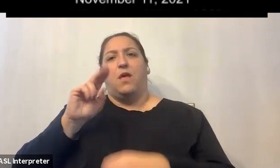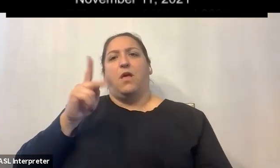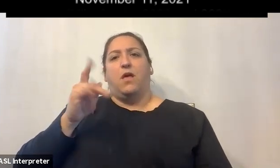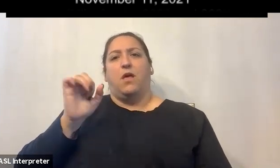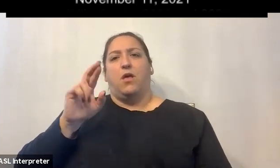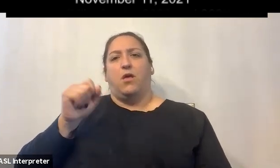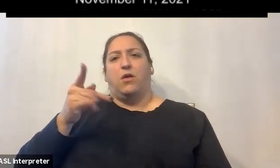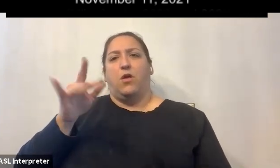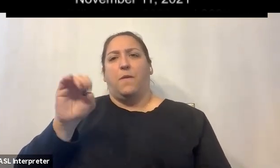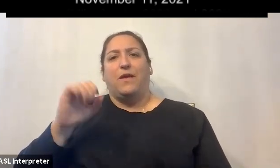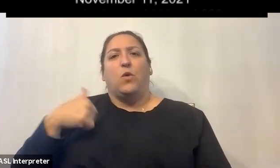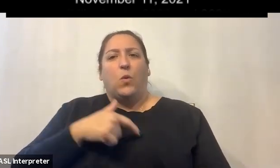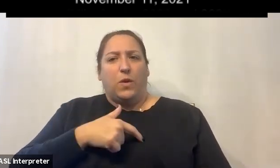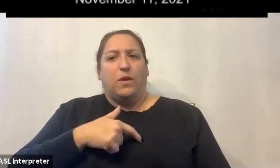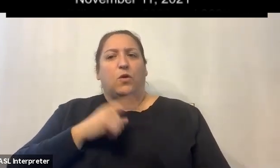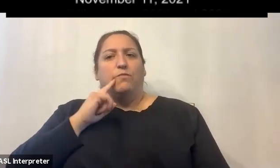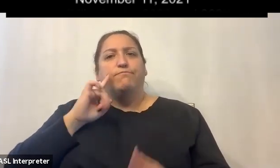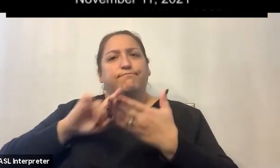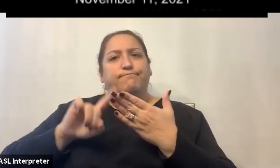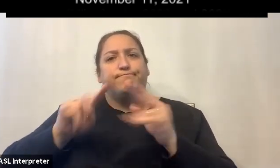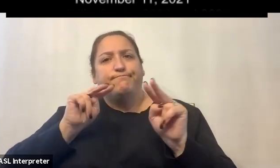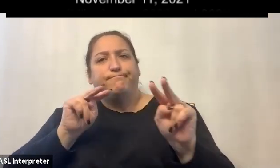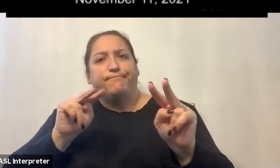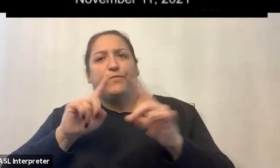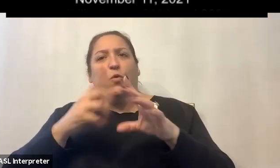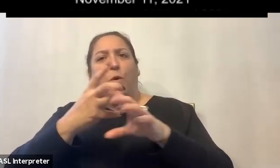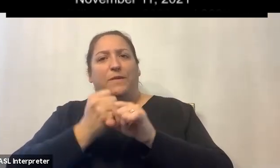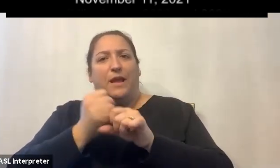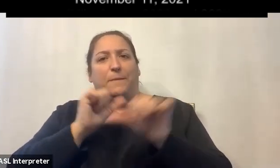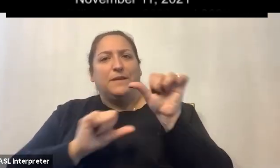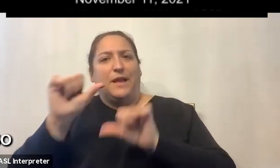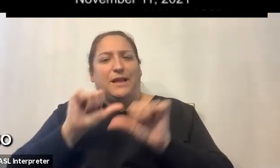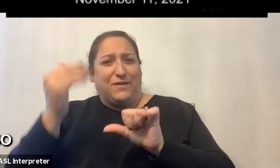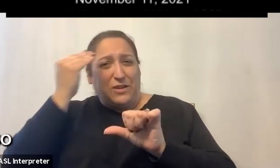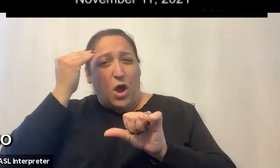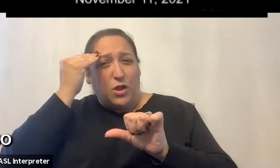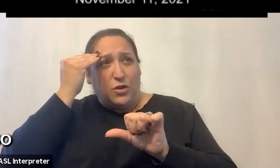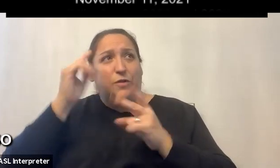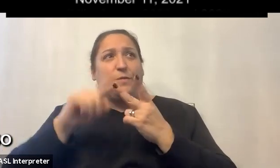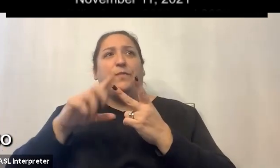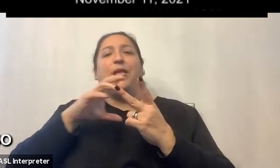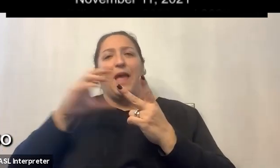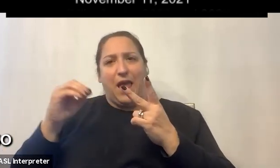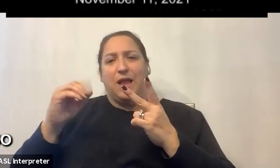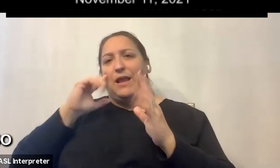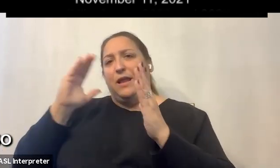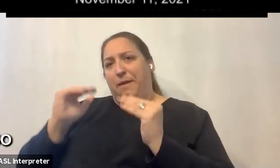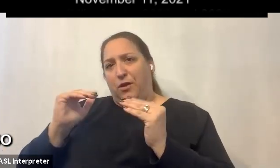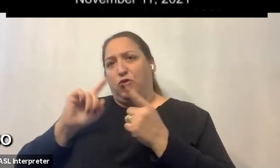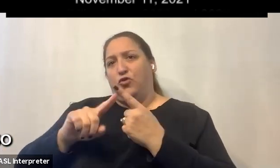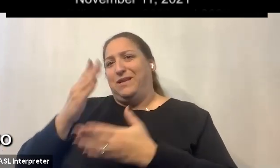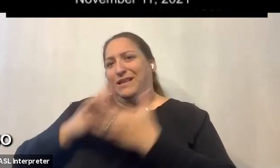is we are looking to attain scientific knowledge, and there is expected to be